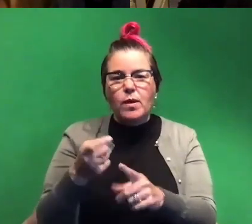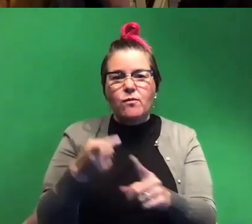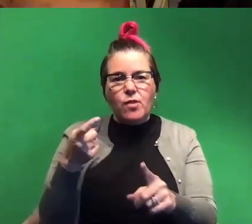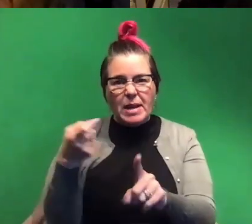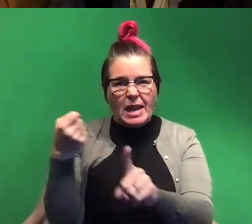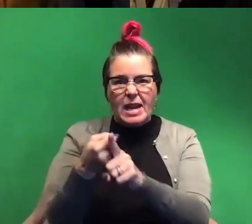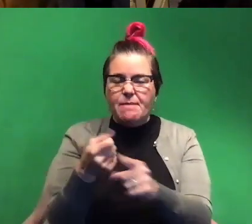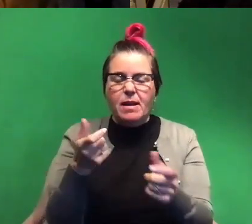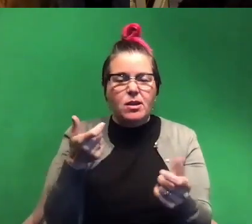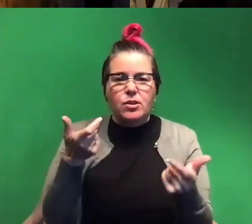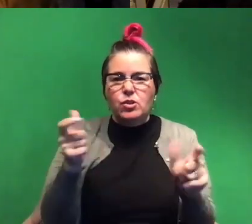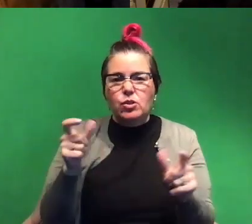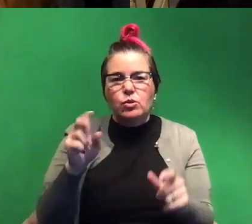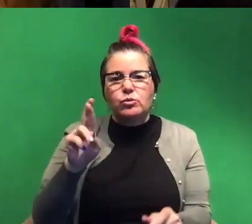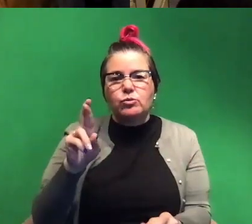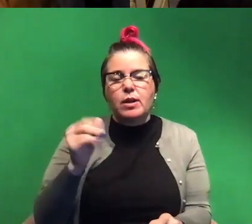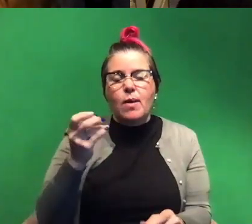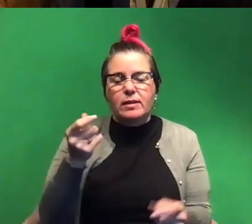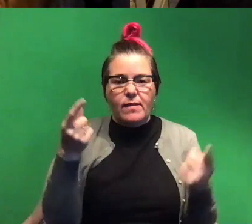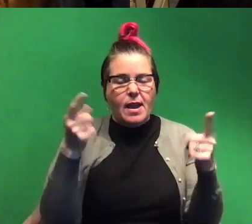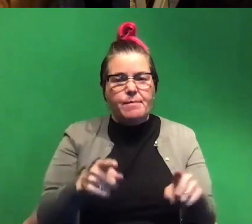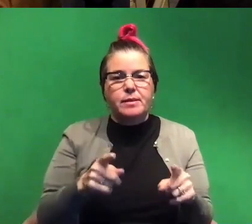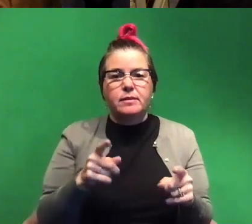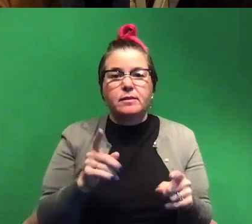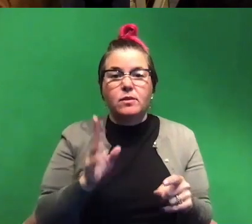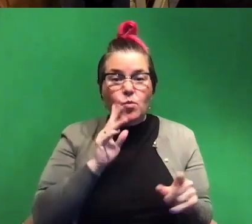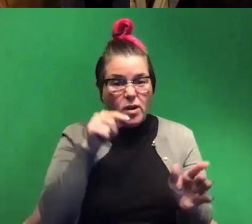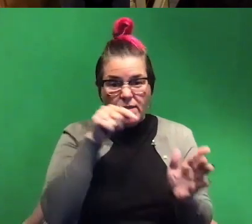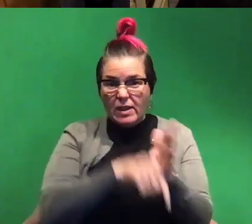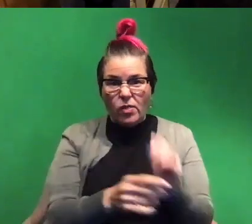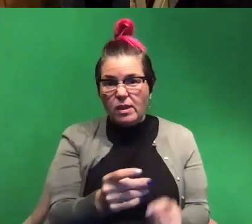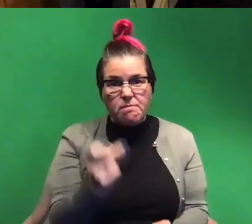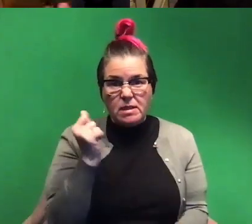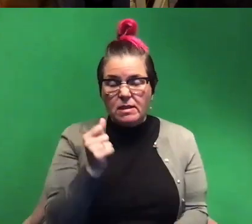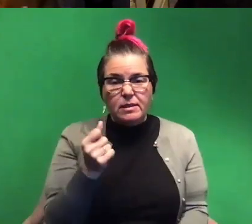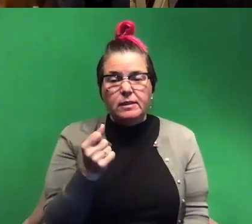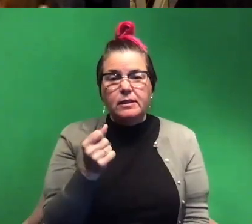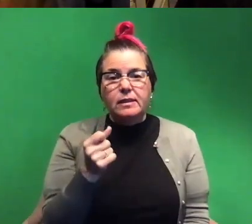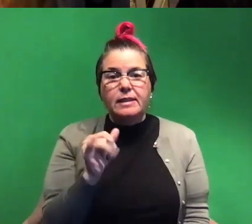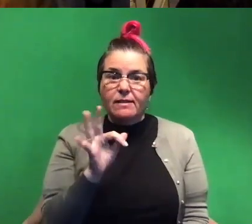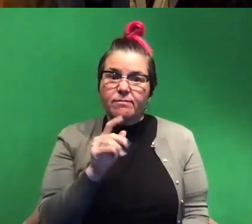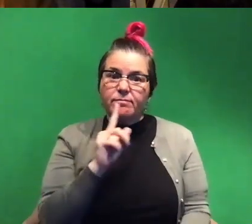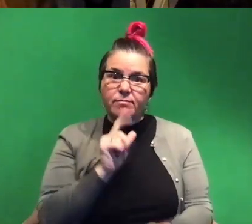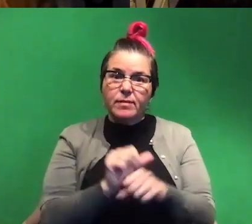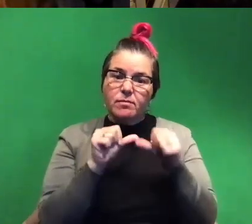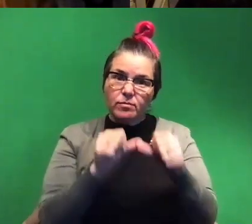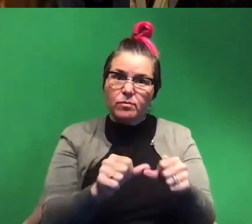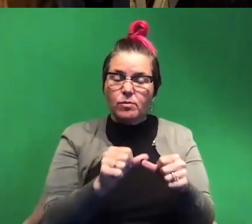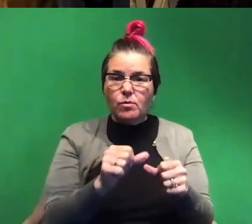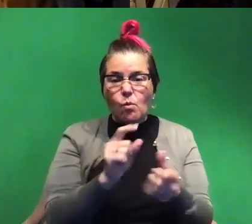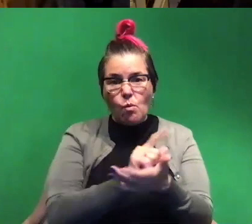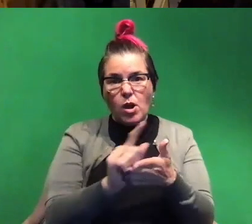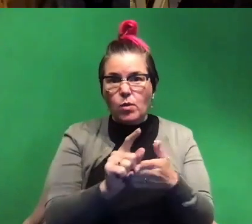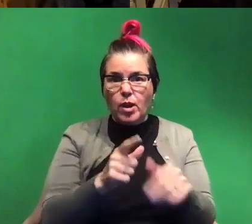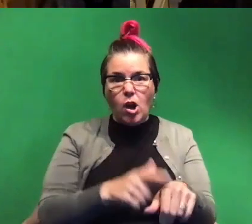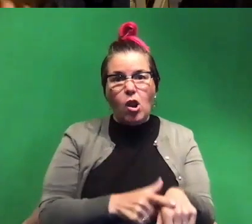huge radioactive event, and that would have killed them immediately if the Apollo 13 mission had happened at